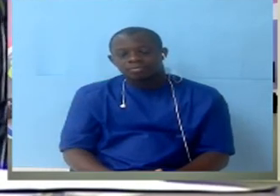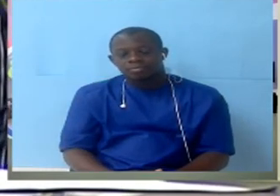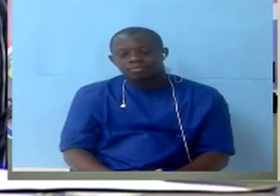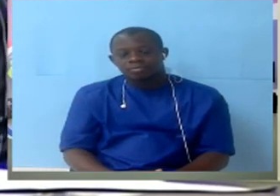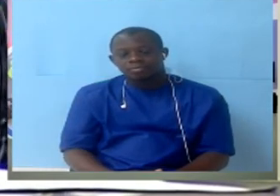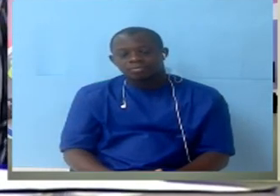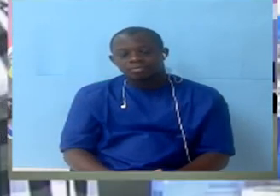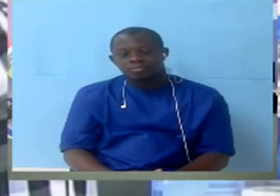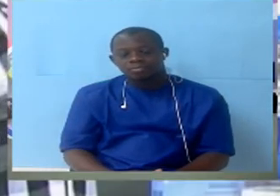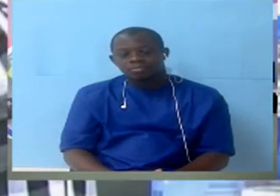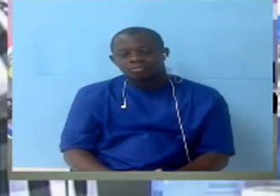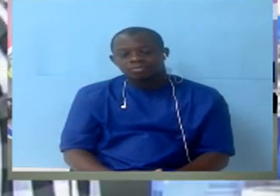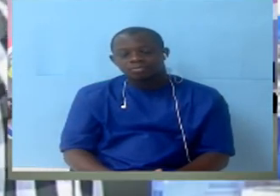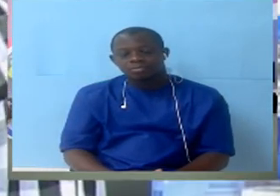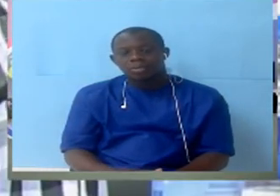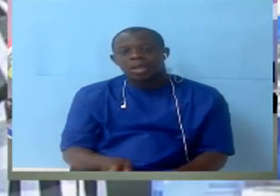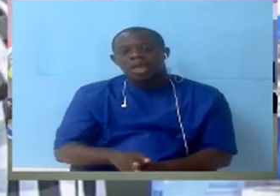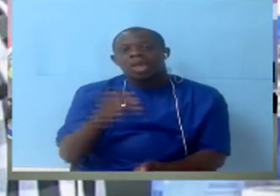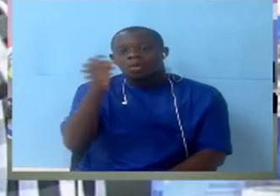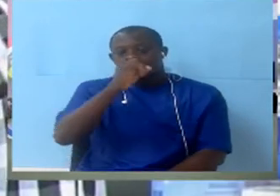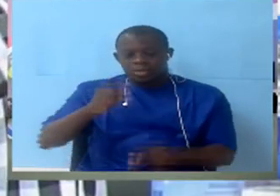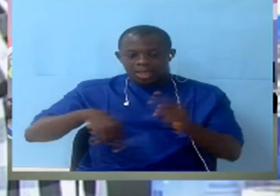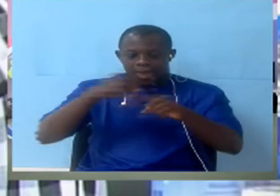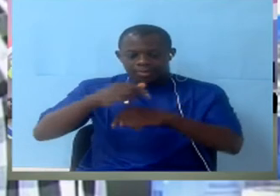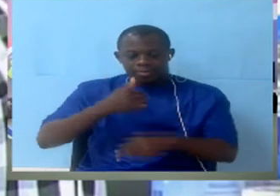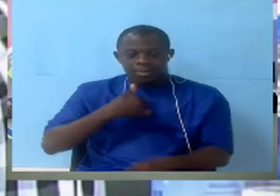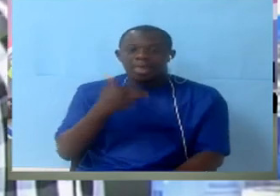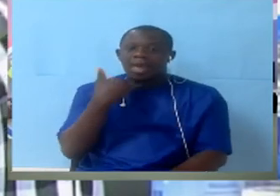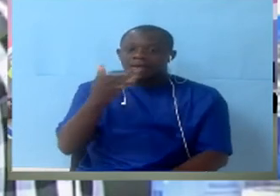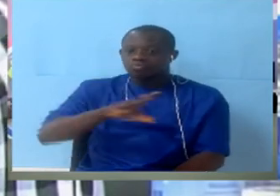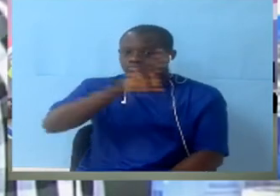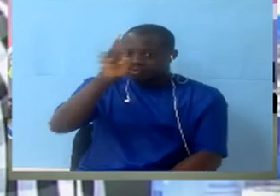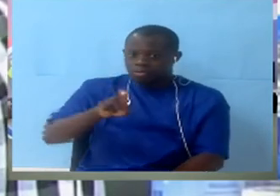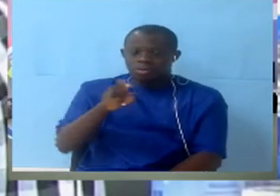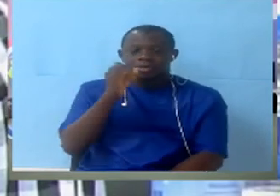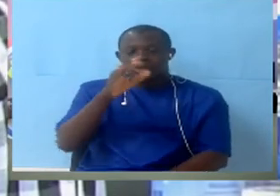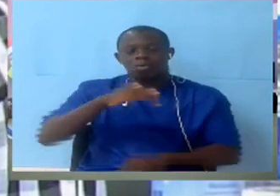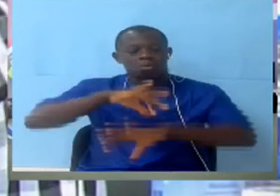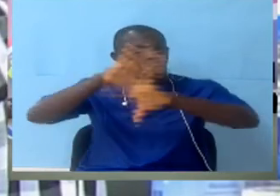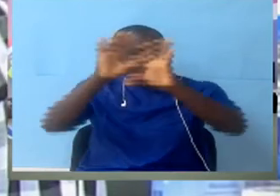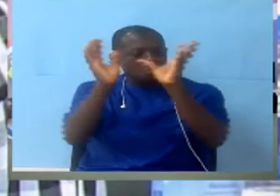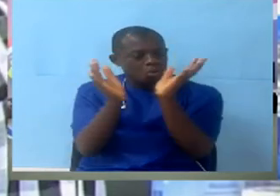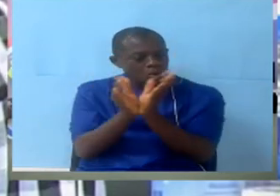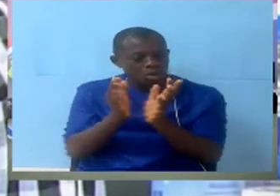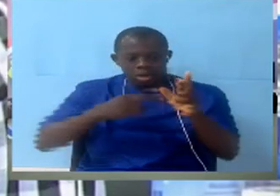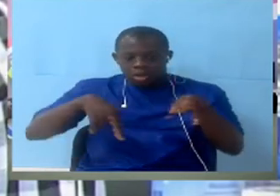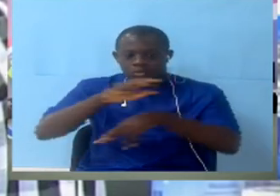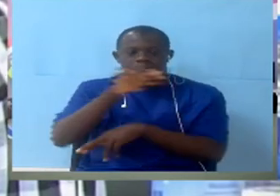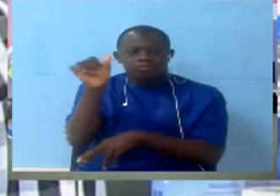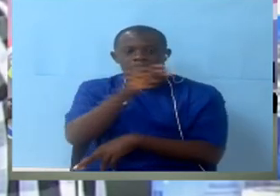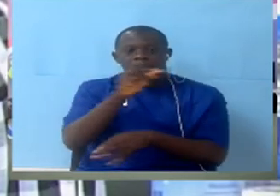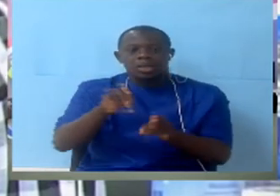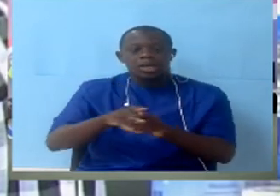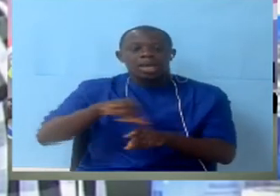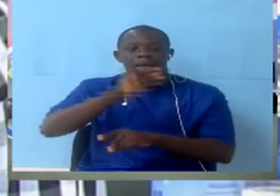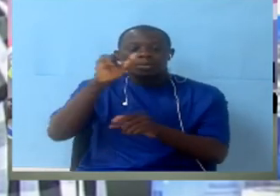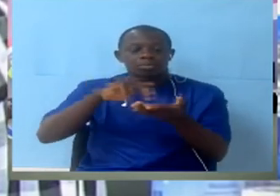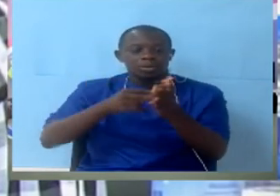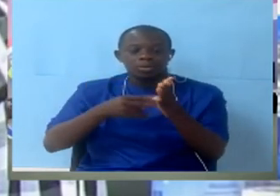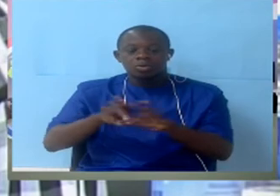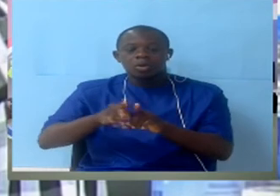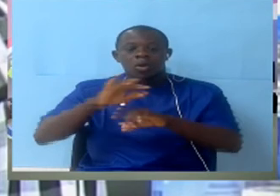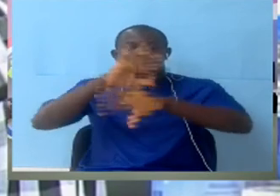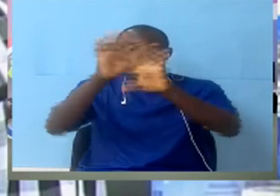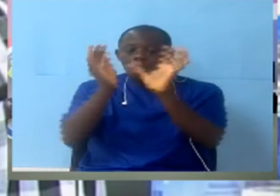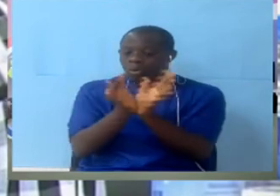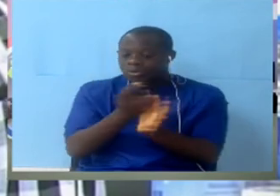karo kay ko ñi yebe murundi le. Because after my inquiry I was informed that they were all returned. And they deployed all this personnel to look